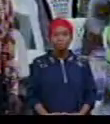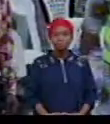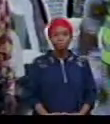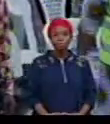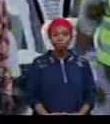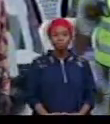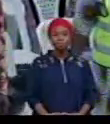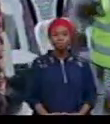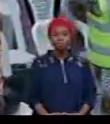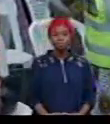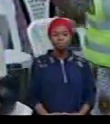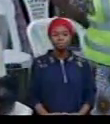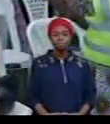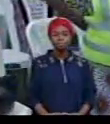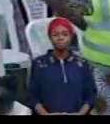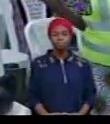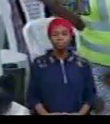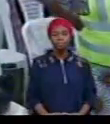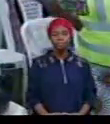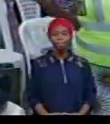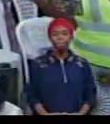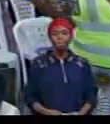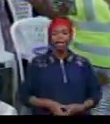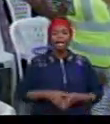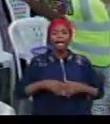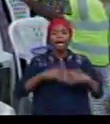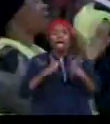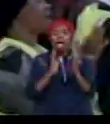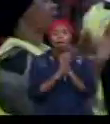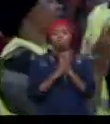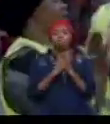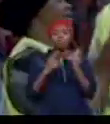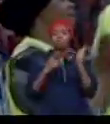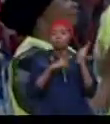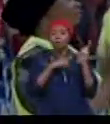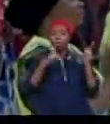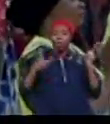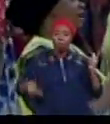Your hallelujah look local. I say praise the Lord.